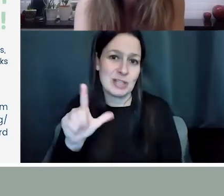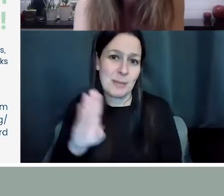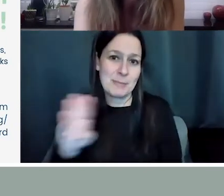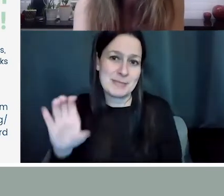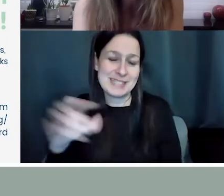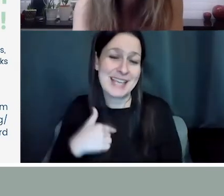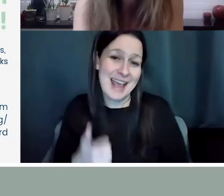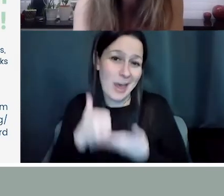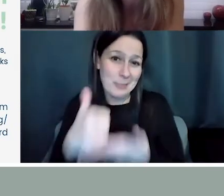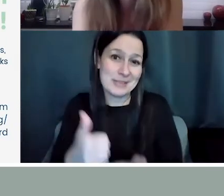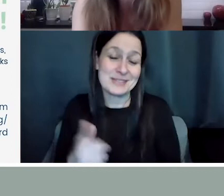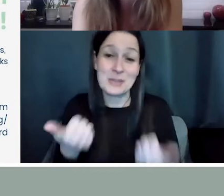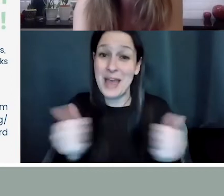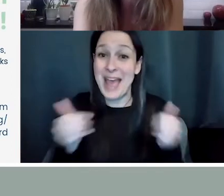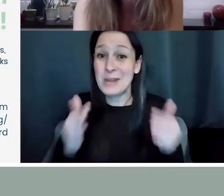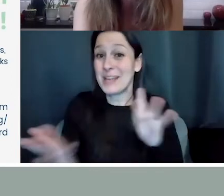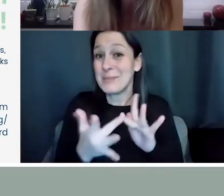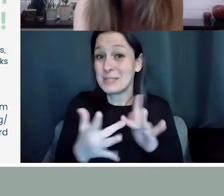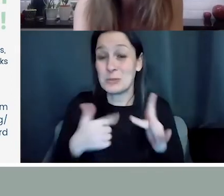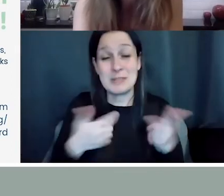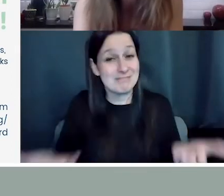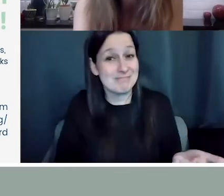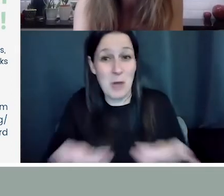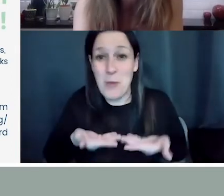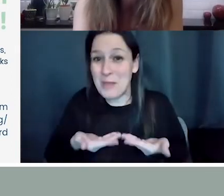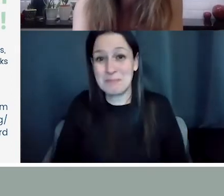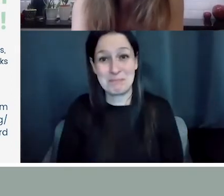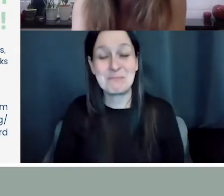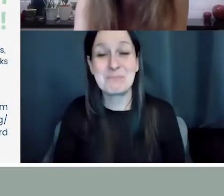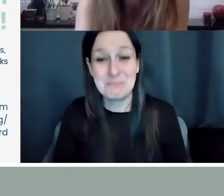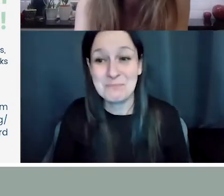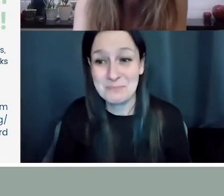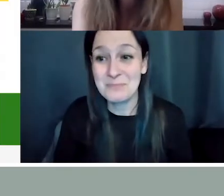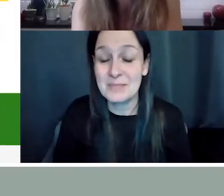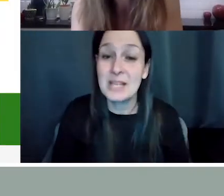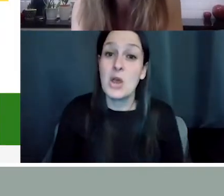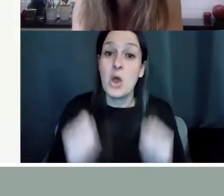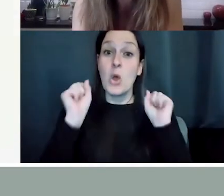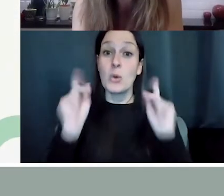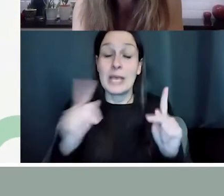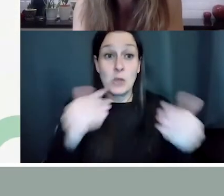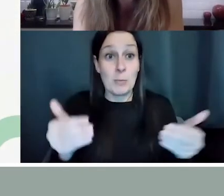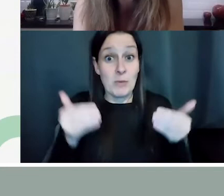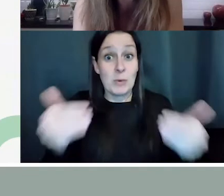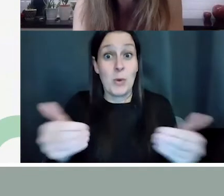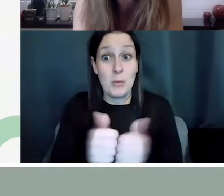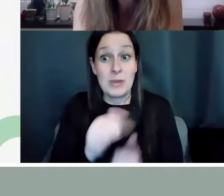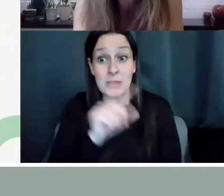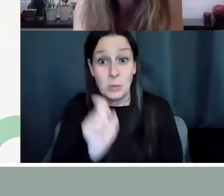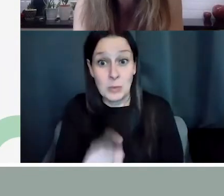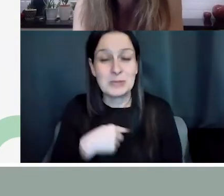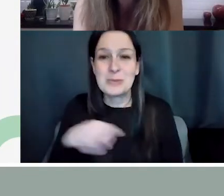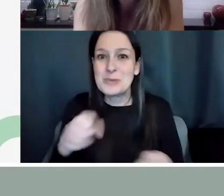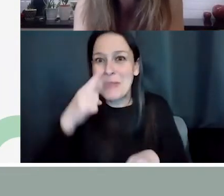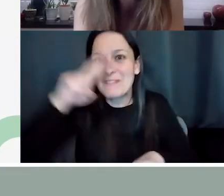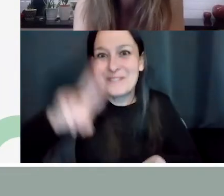helping. And so any way you want to keep in touch with me, I would always love to hear from you. All right. So before we get into questions, we're going to do something